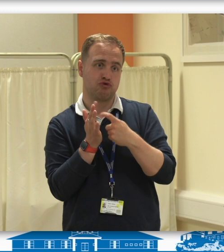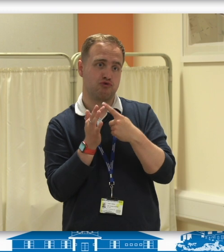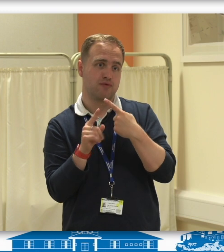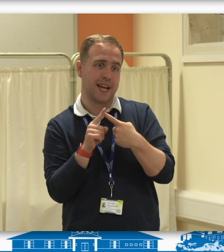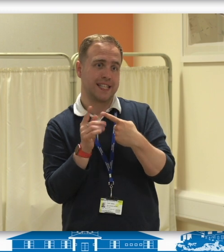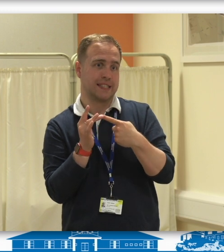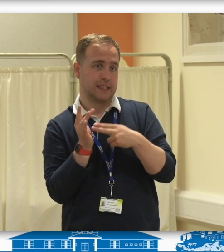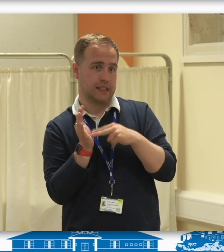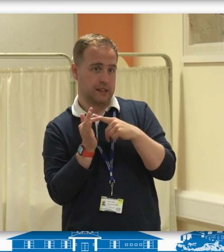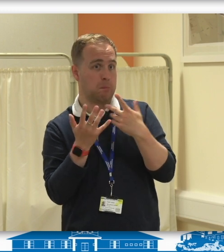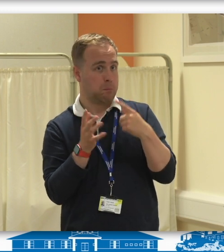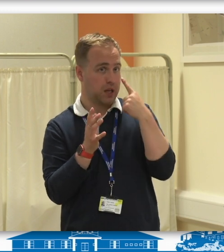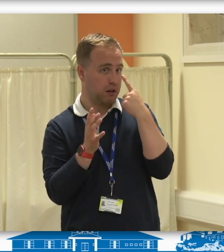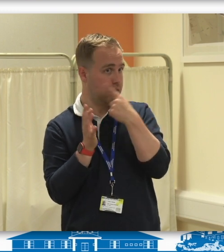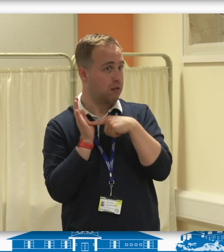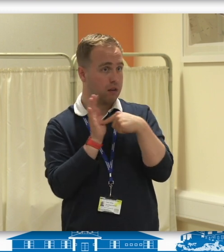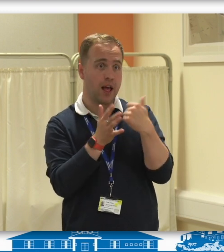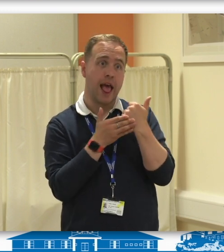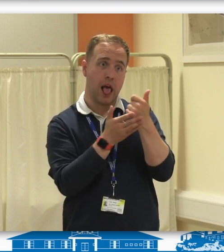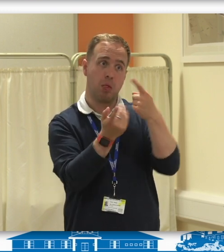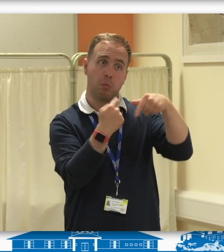been shown to help some people with ME?